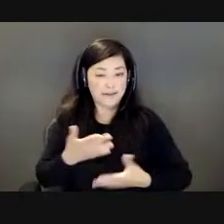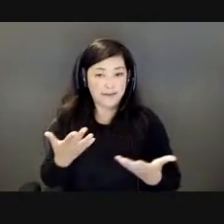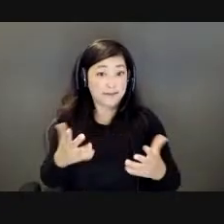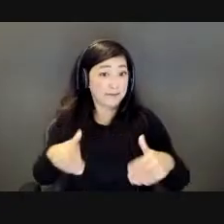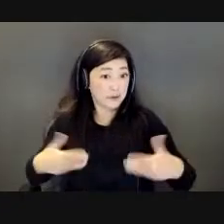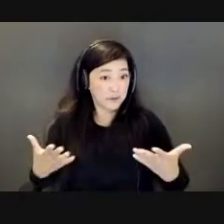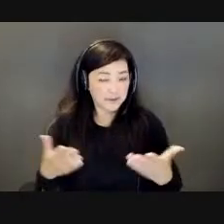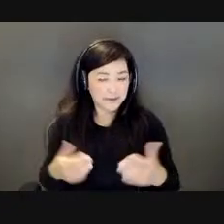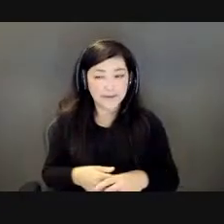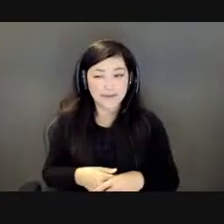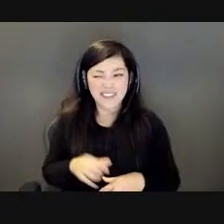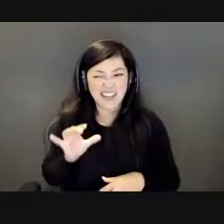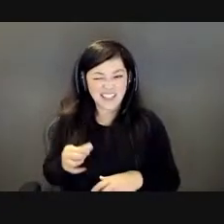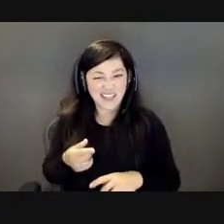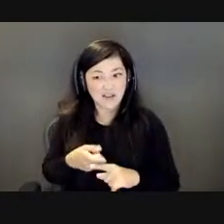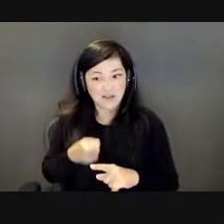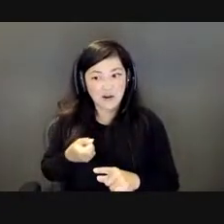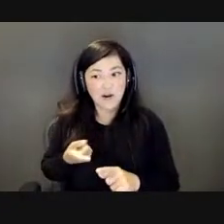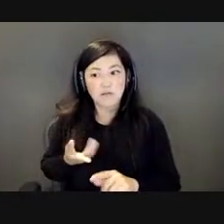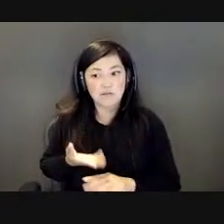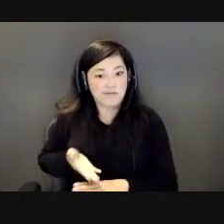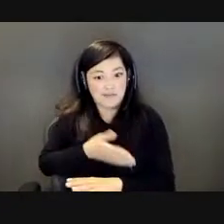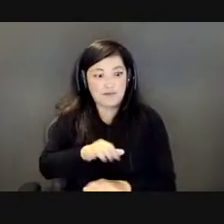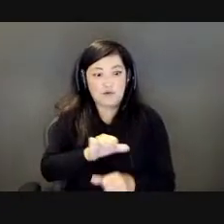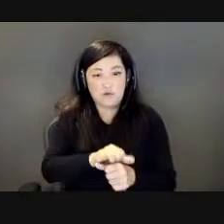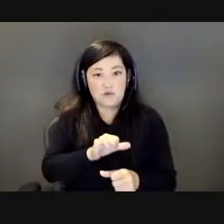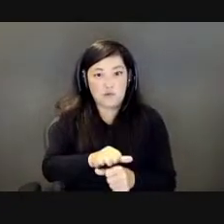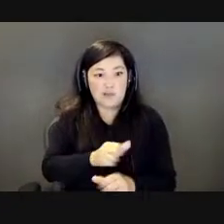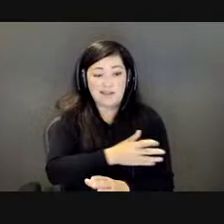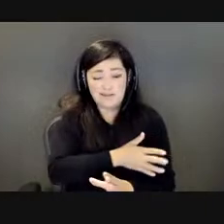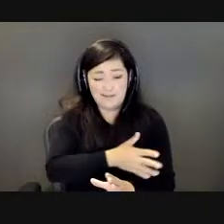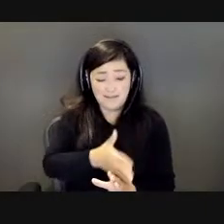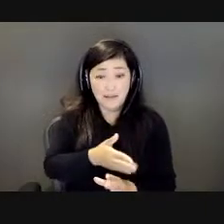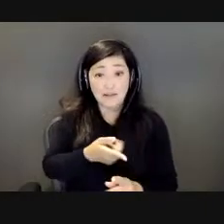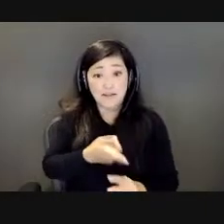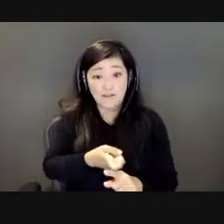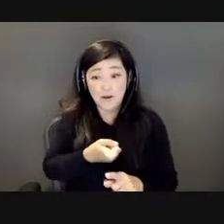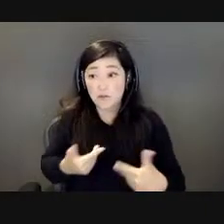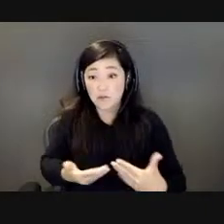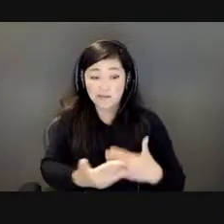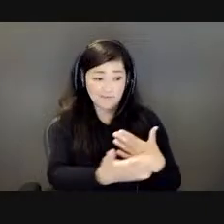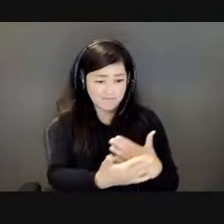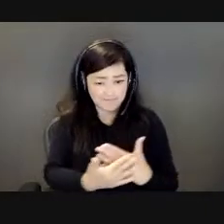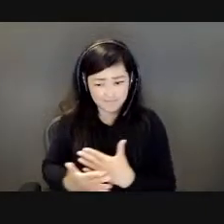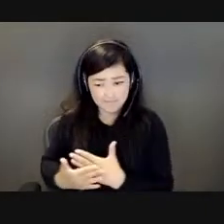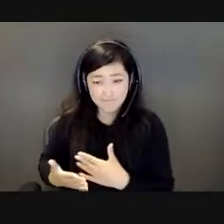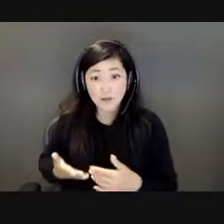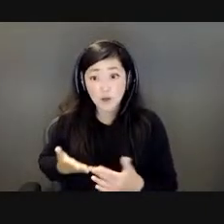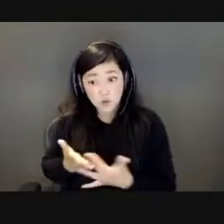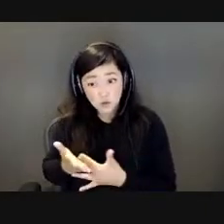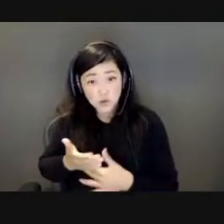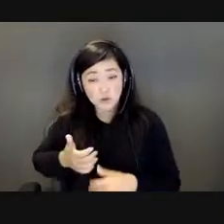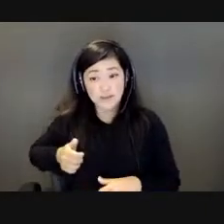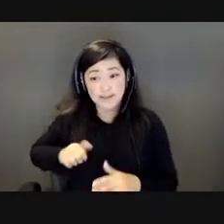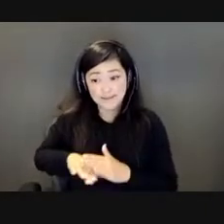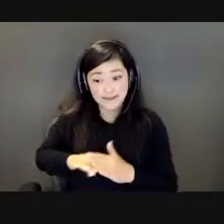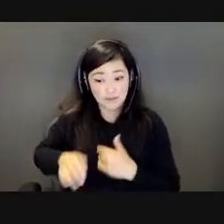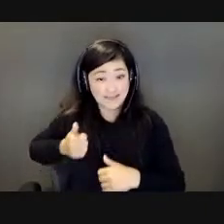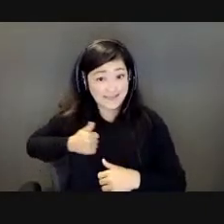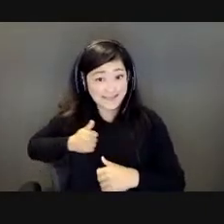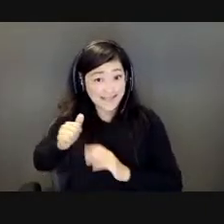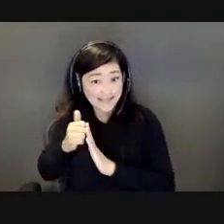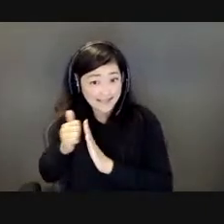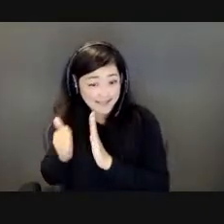of pre-identified work, work that was done through the consultations for the Accessible Canada Act, work that was done